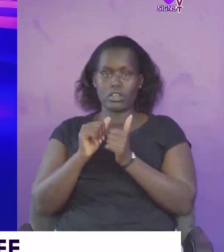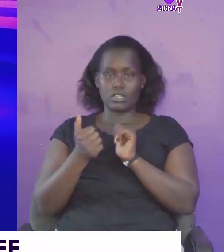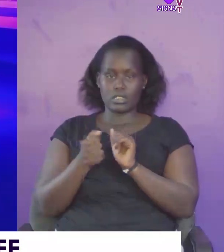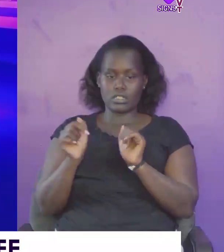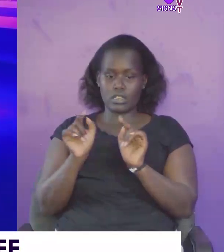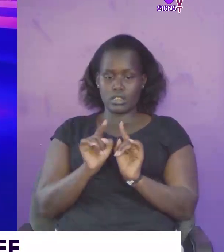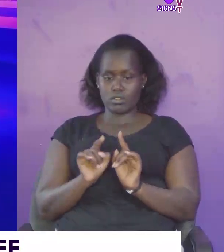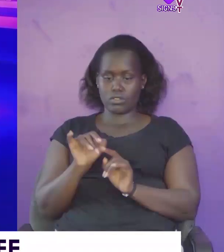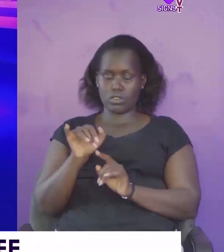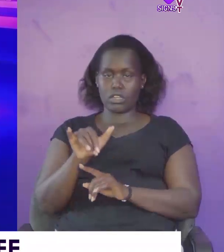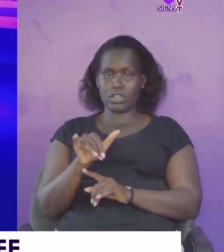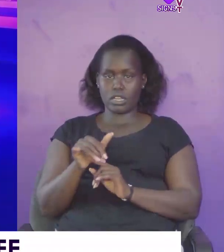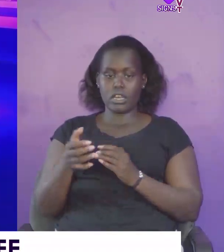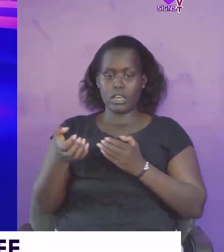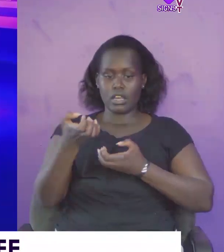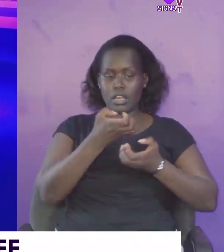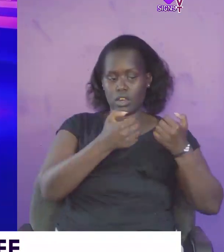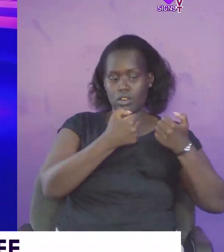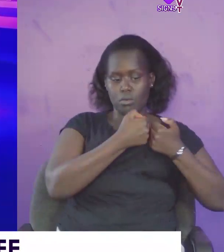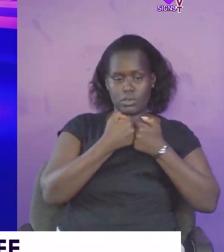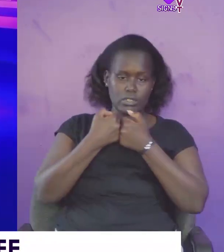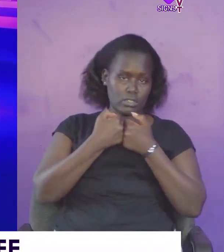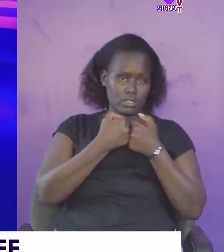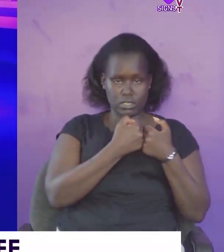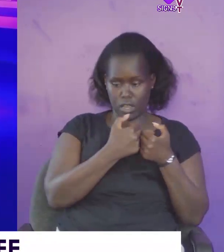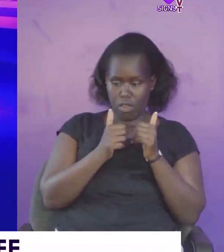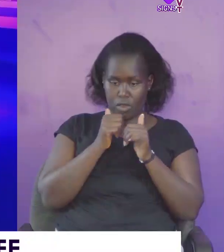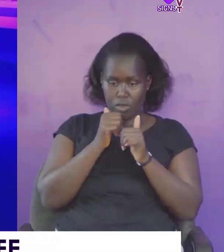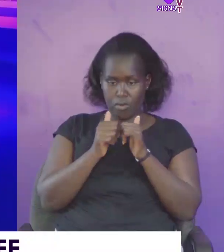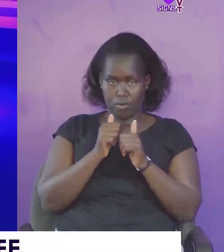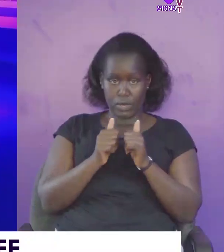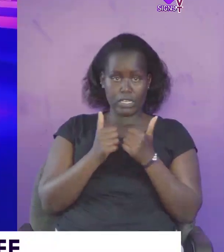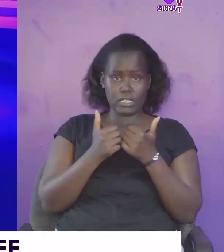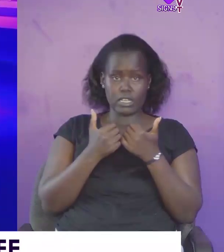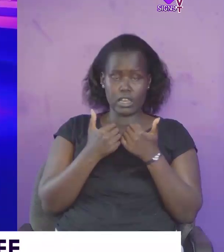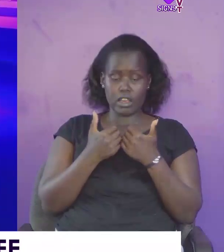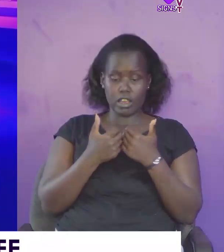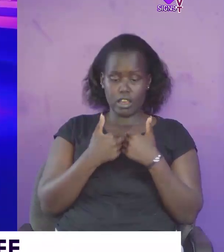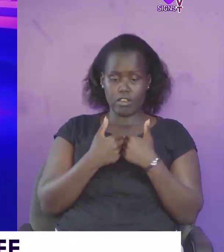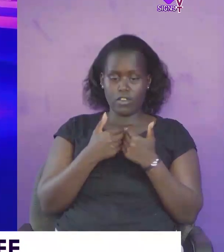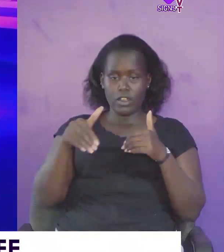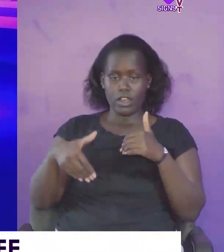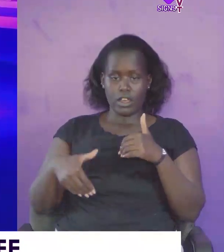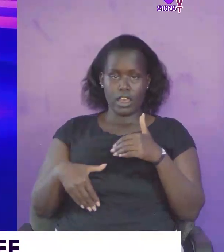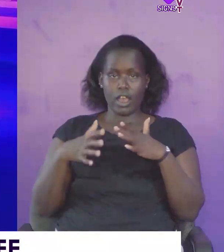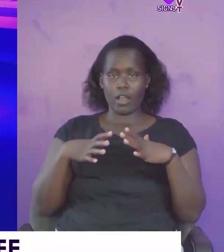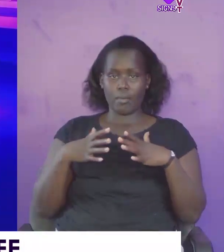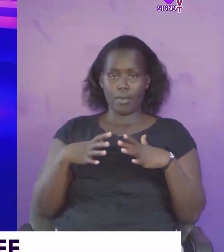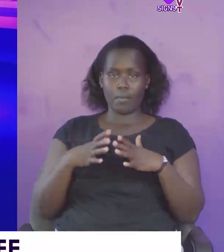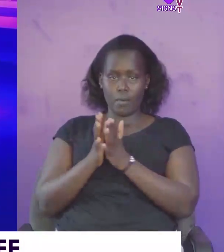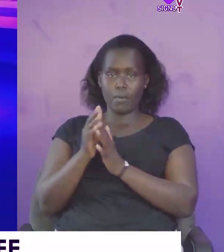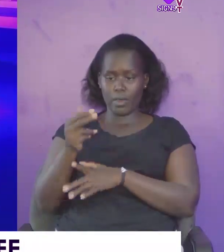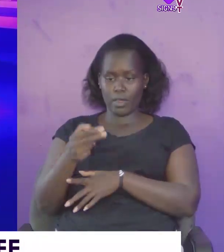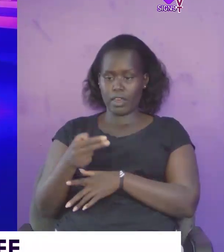of it, pia the economic struggle, that has hit the young people. Yeah. With unemployment, with the